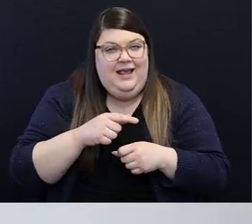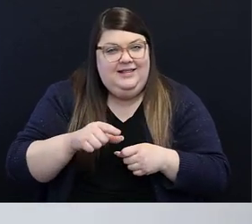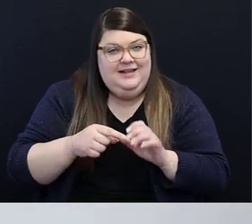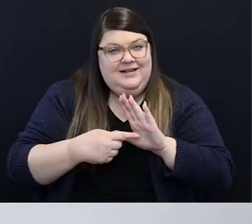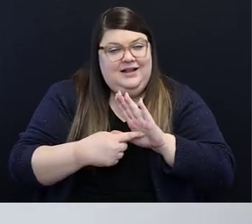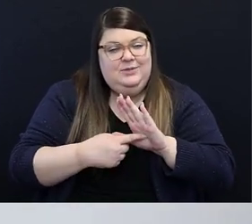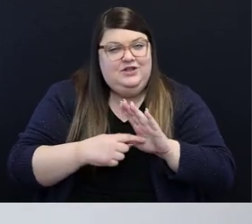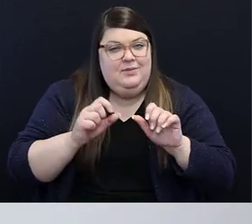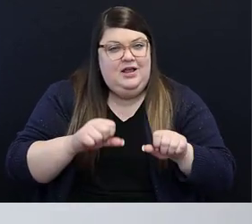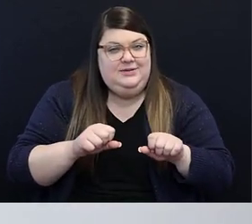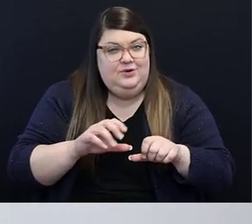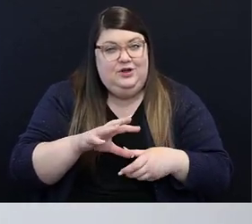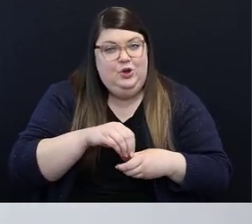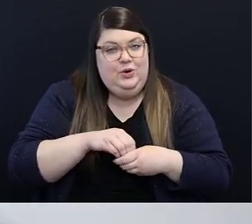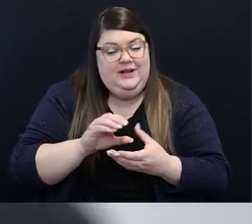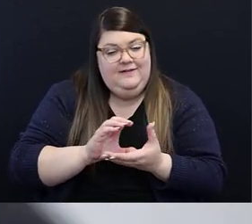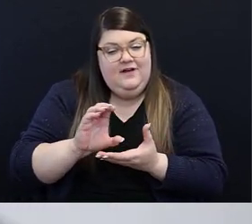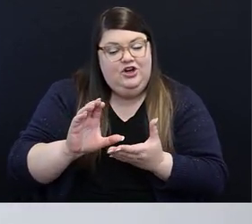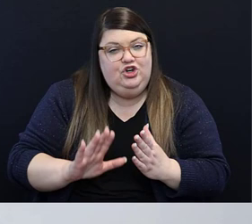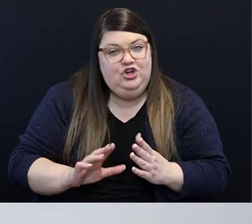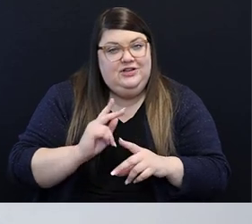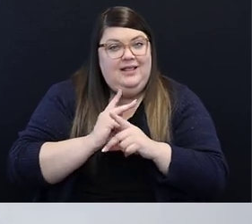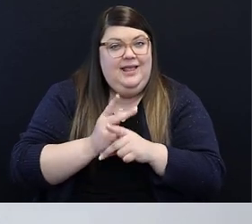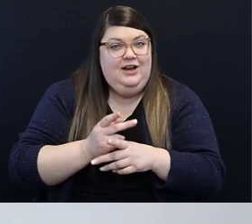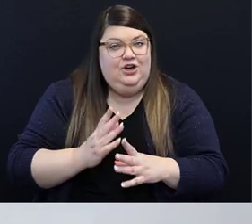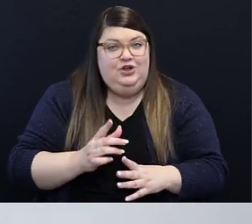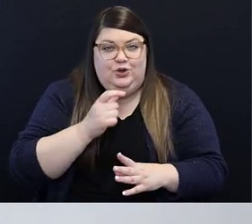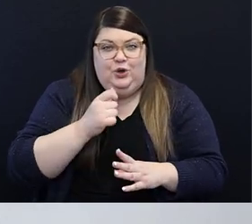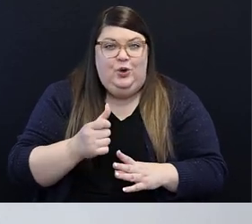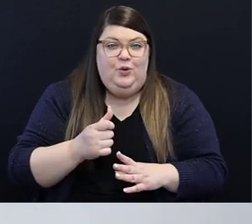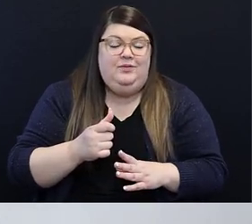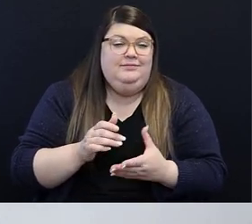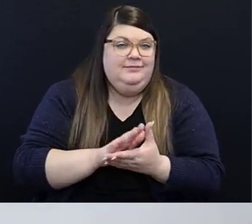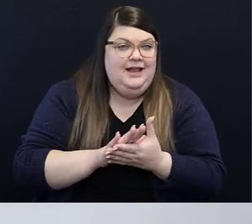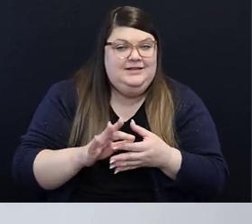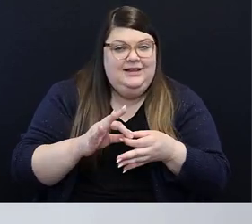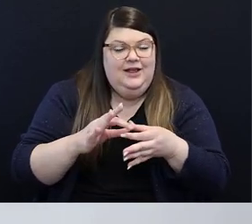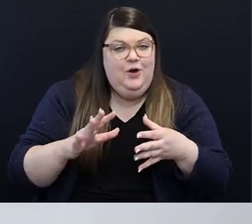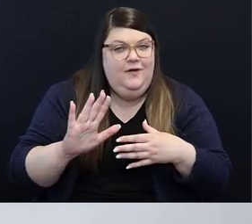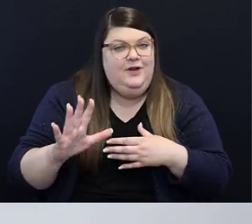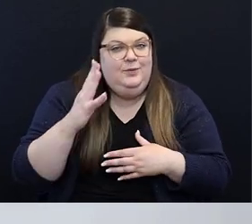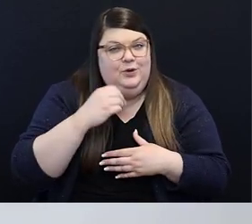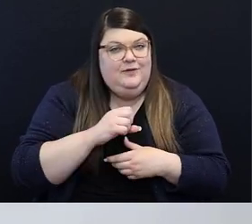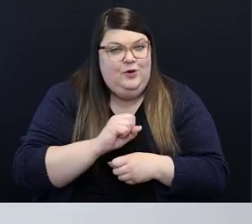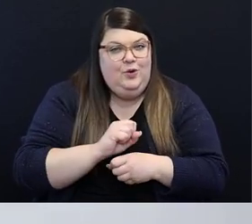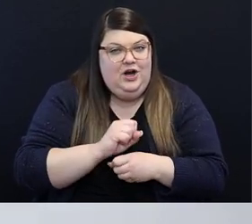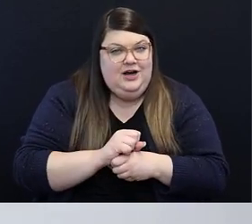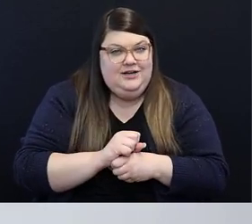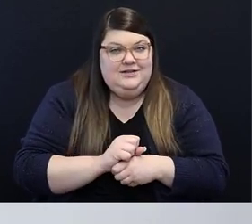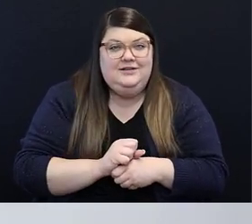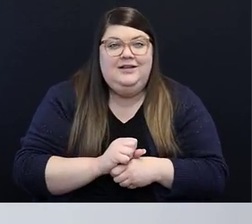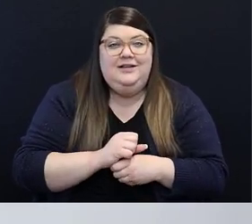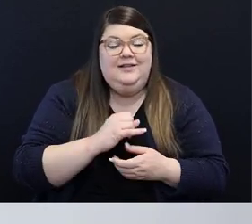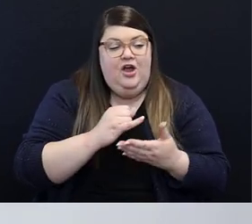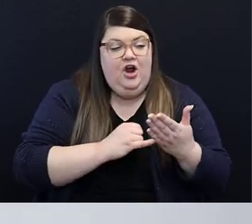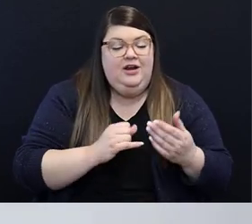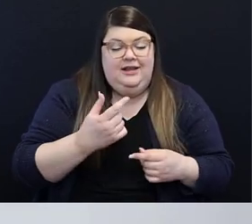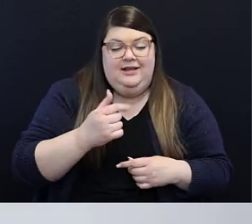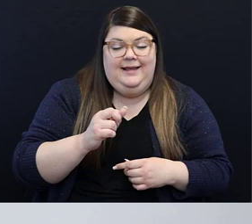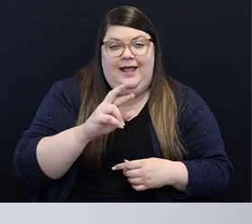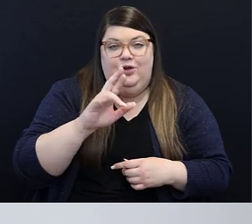exhibitions possible, including the funders, the lenders who've so graciously parted with their beautiful works, the artist galleries,